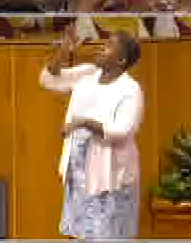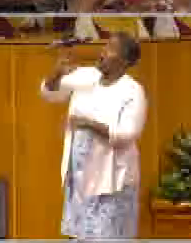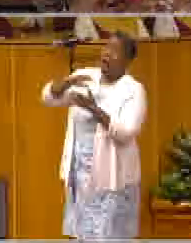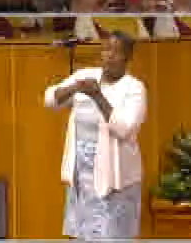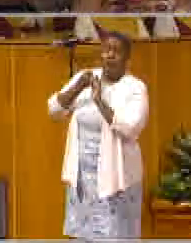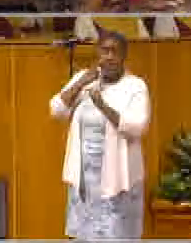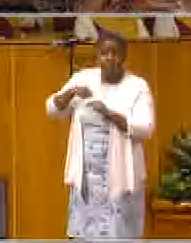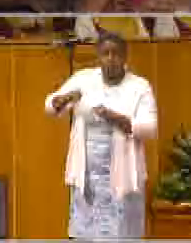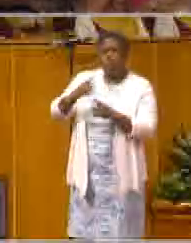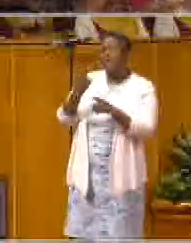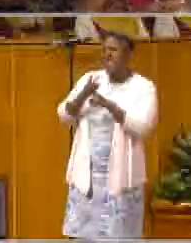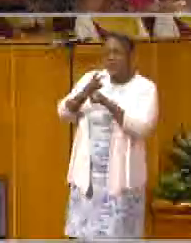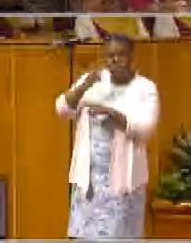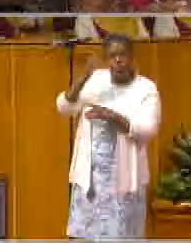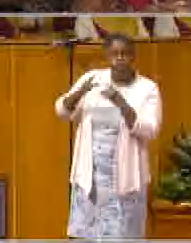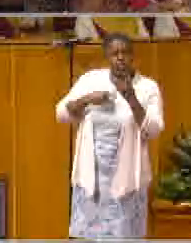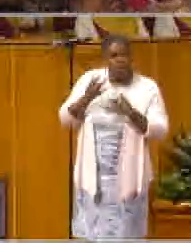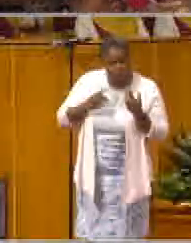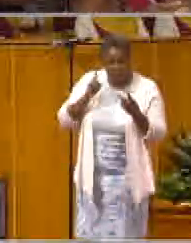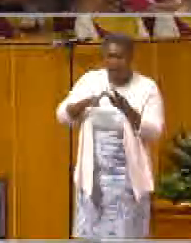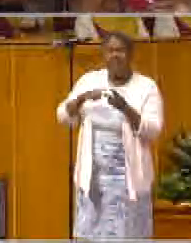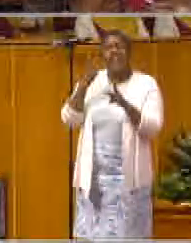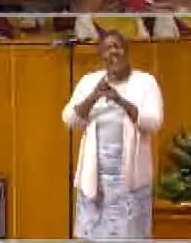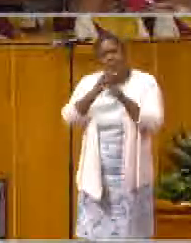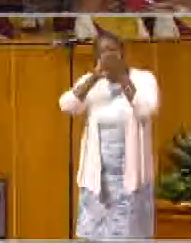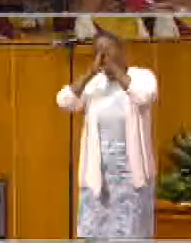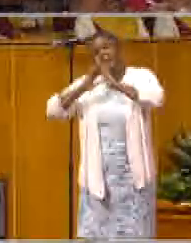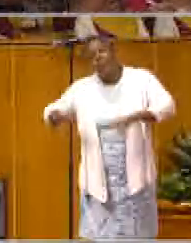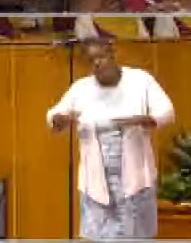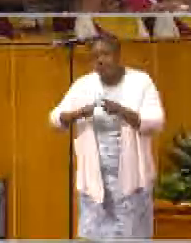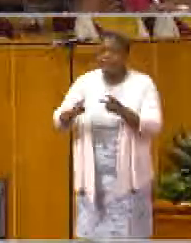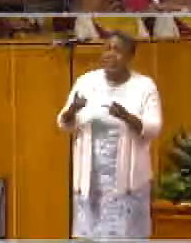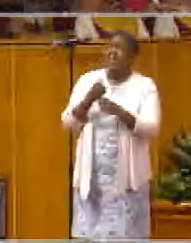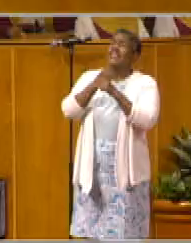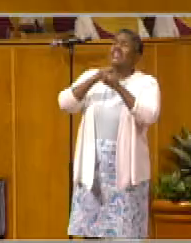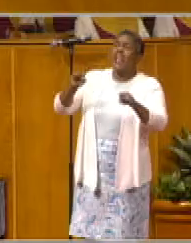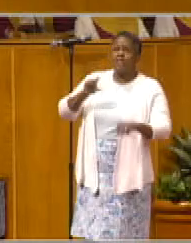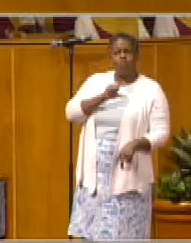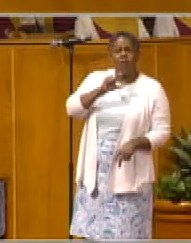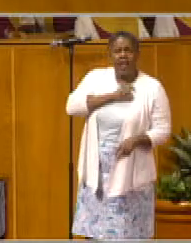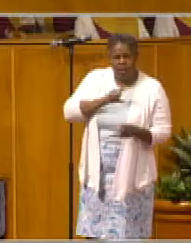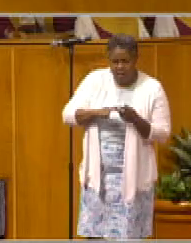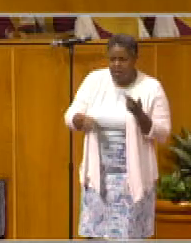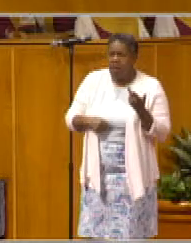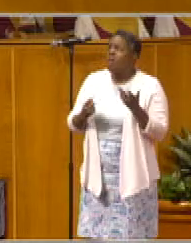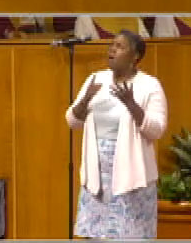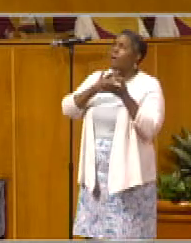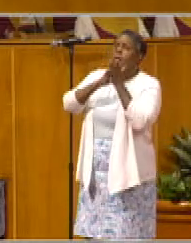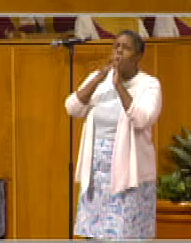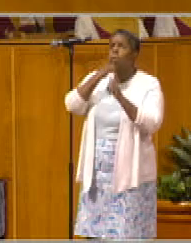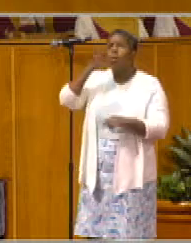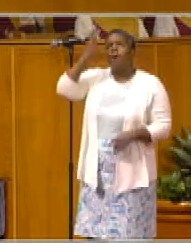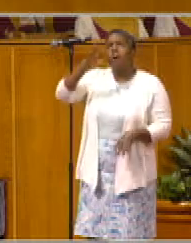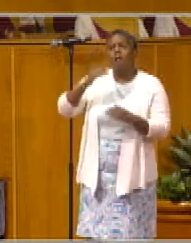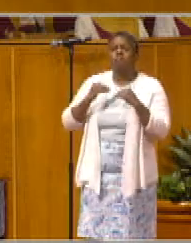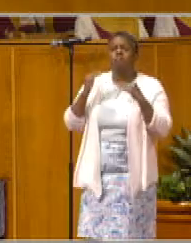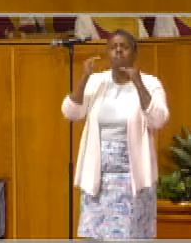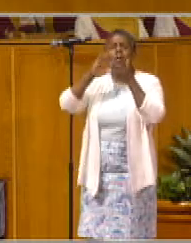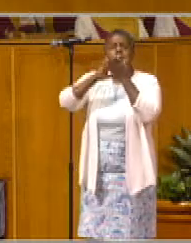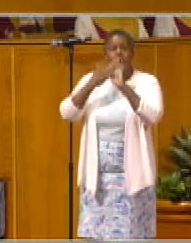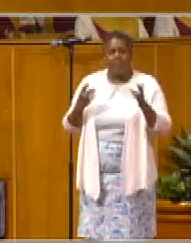hold on to your joy, to hold on to your peace, to save your character, to be who God made you to be. You've got to